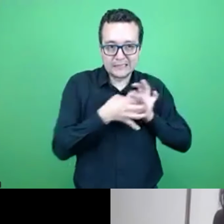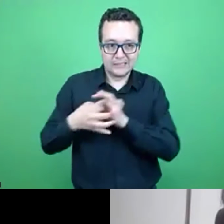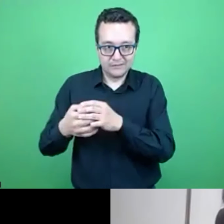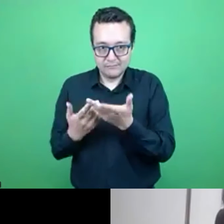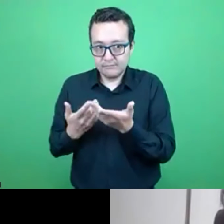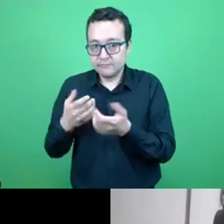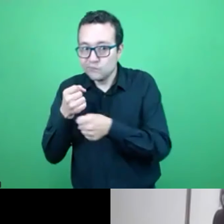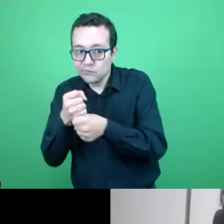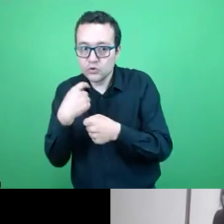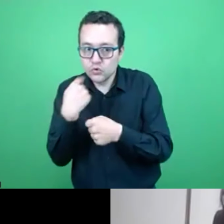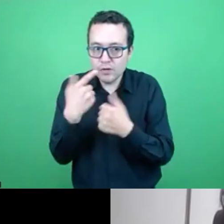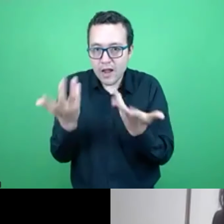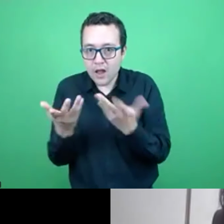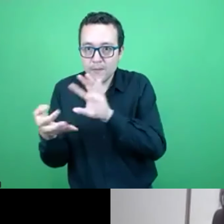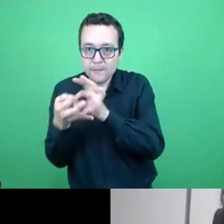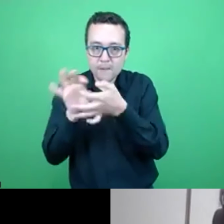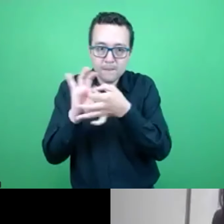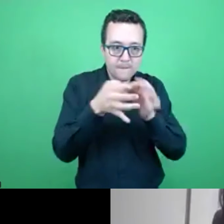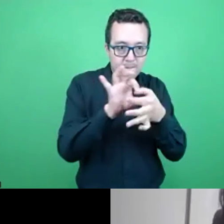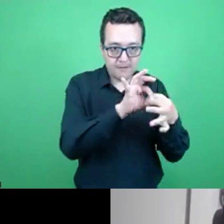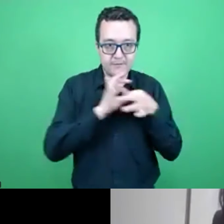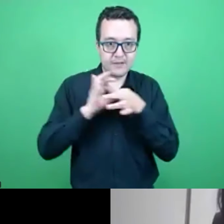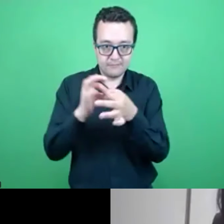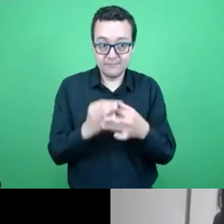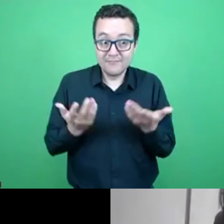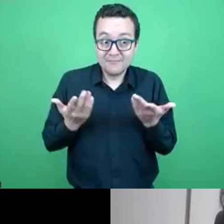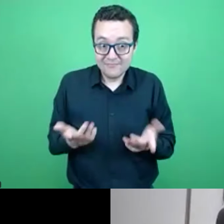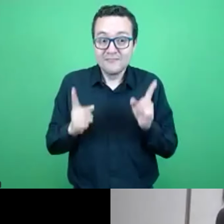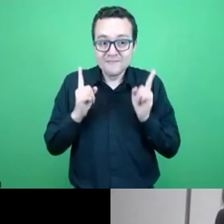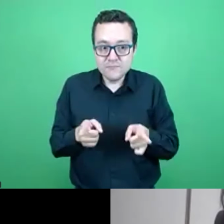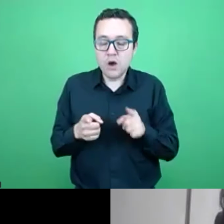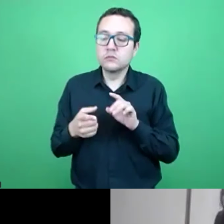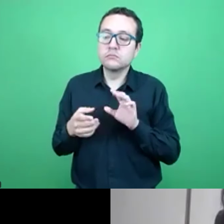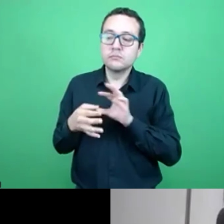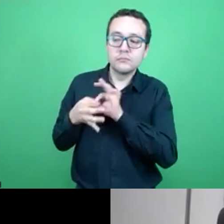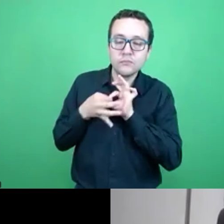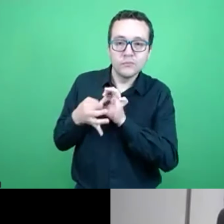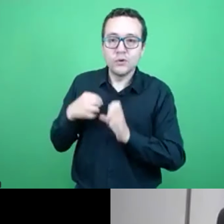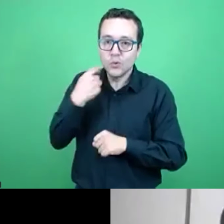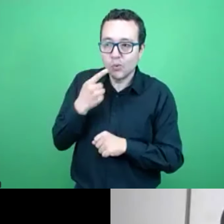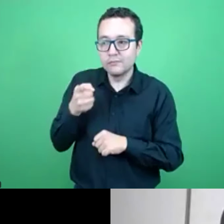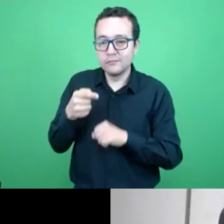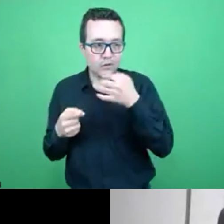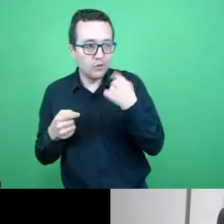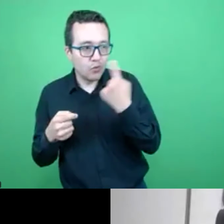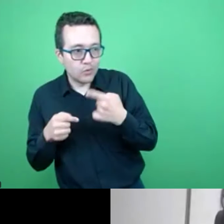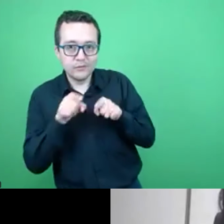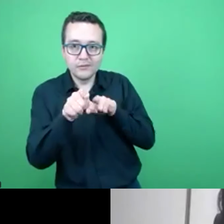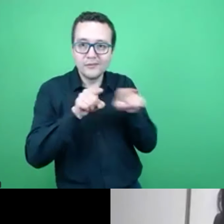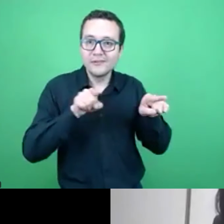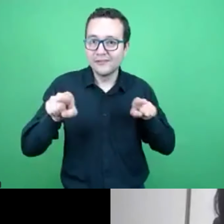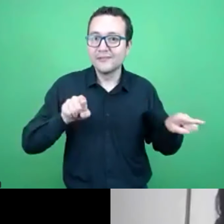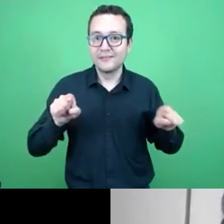We need to definitely have different allies from civil society and also for other stakeholders. Thank you so much for your answer.